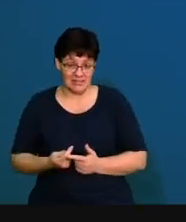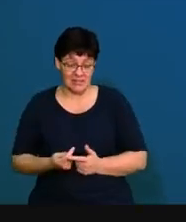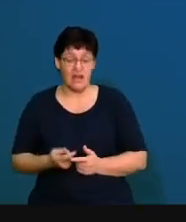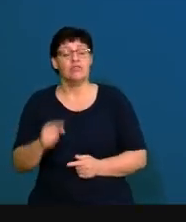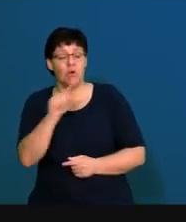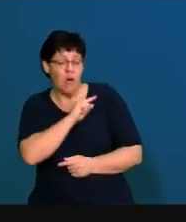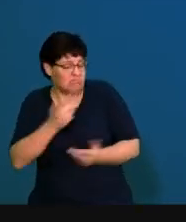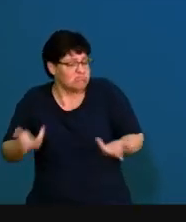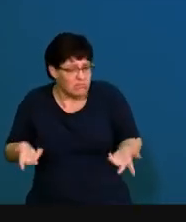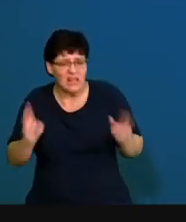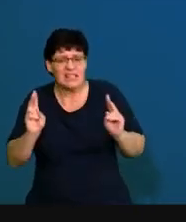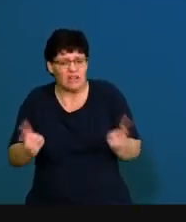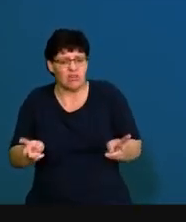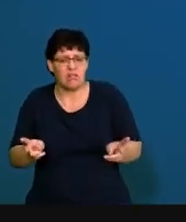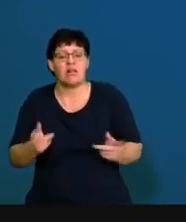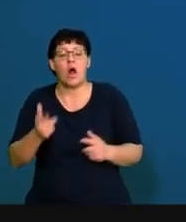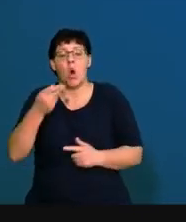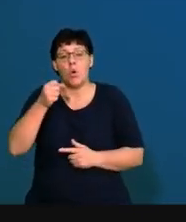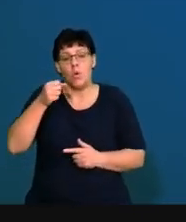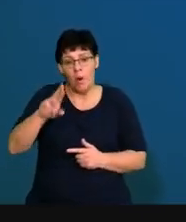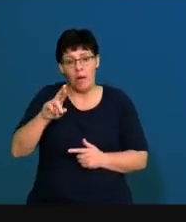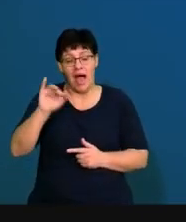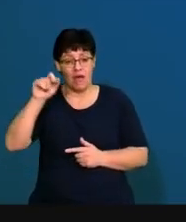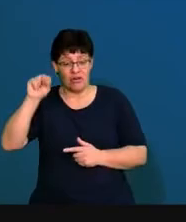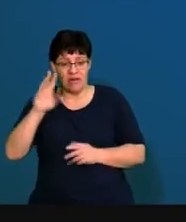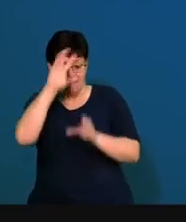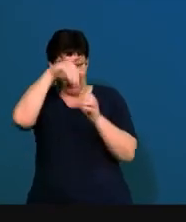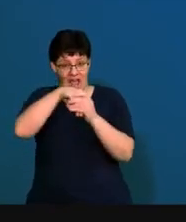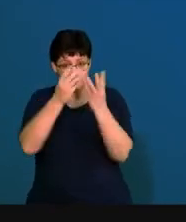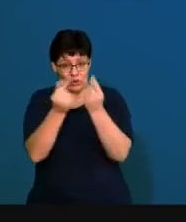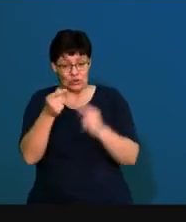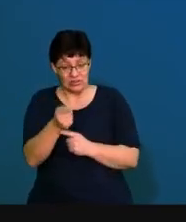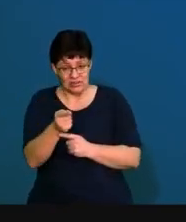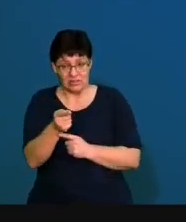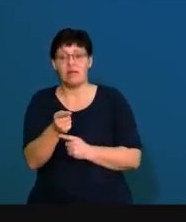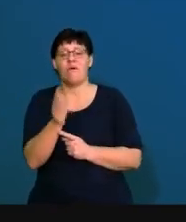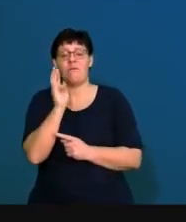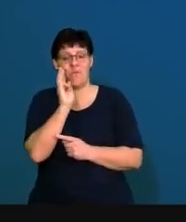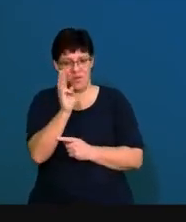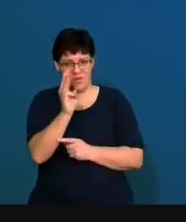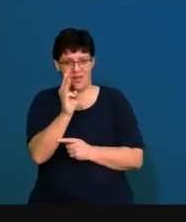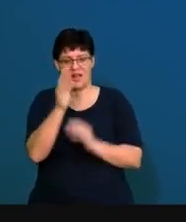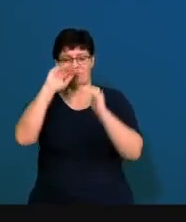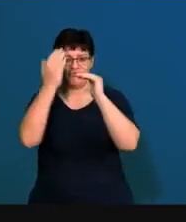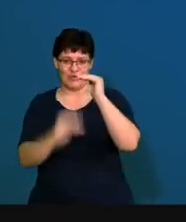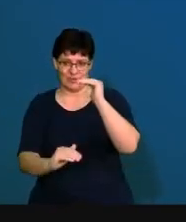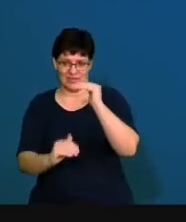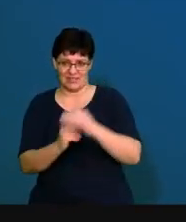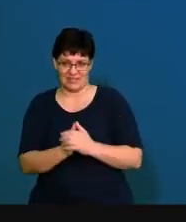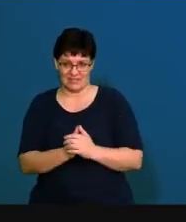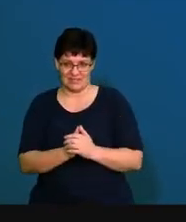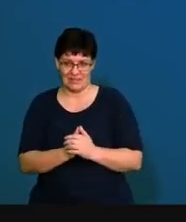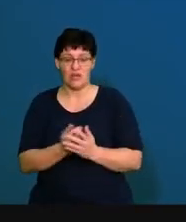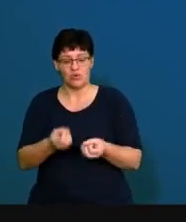So obviously, the copper ions that go into solution are going to be